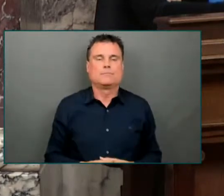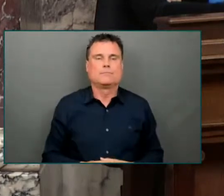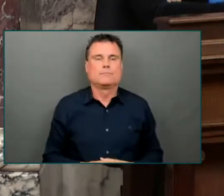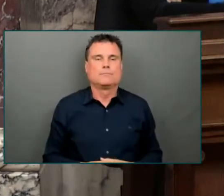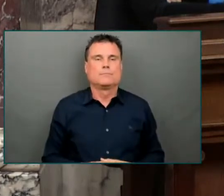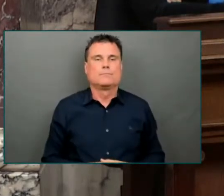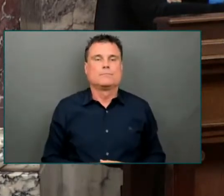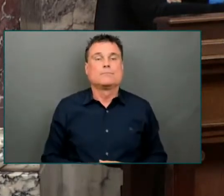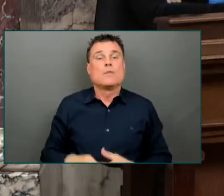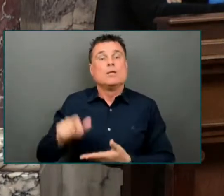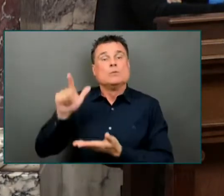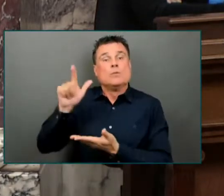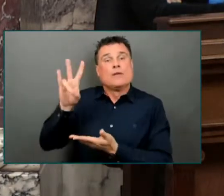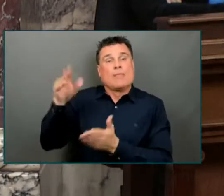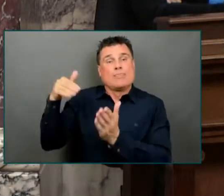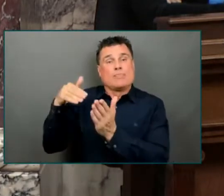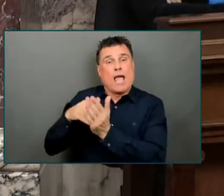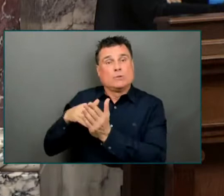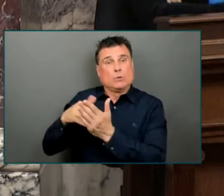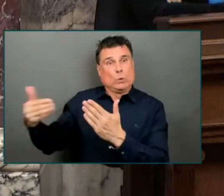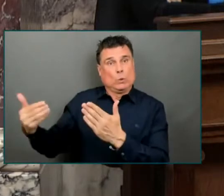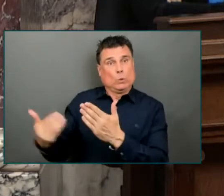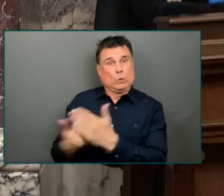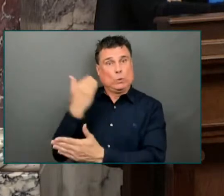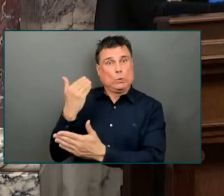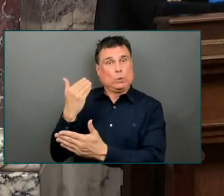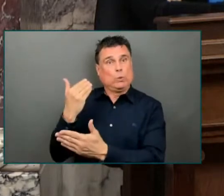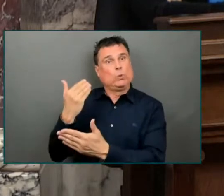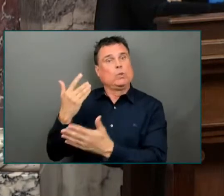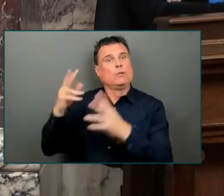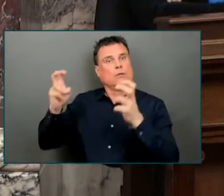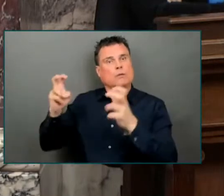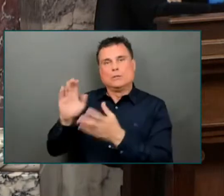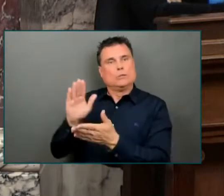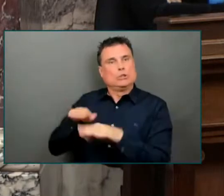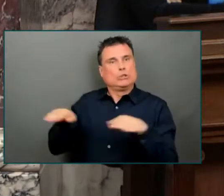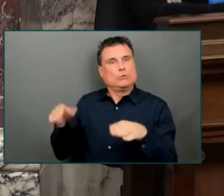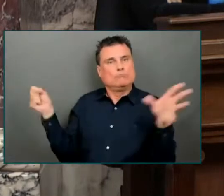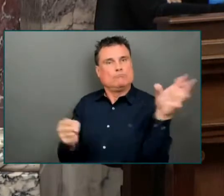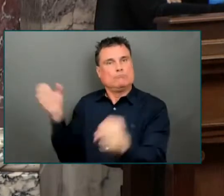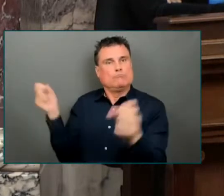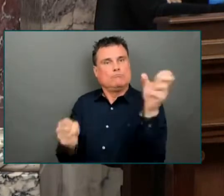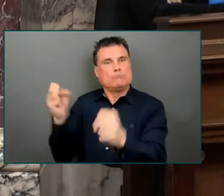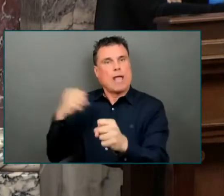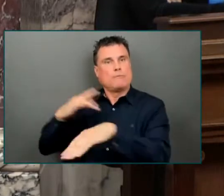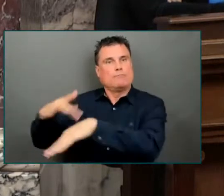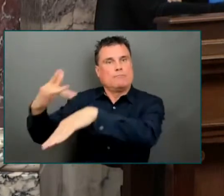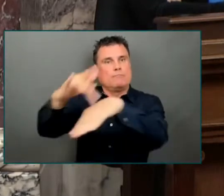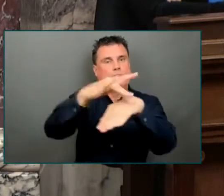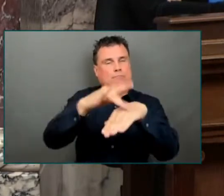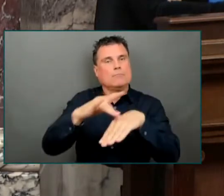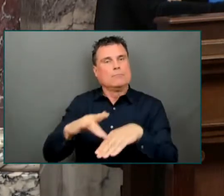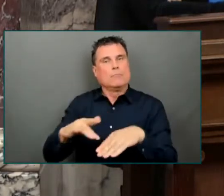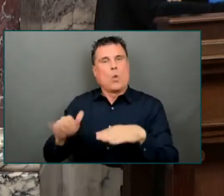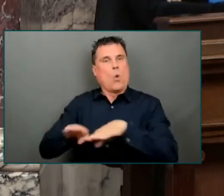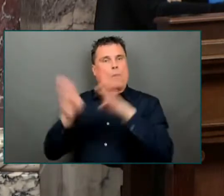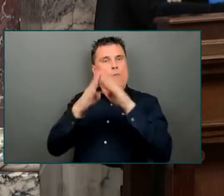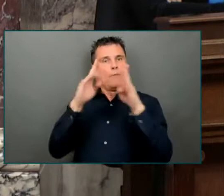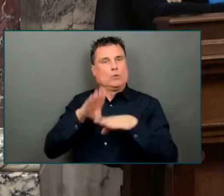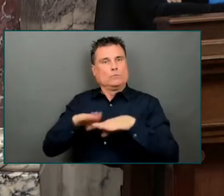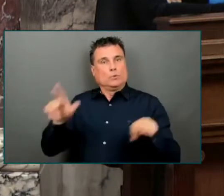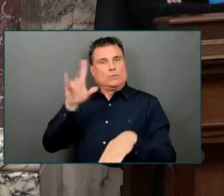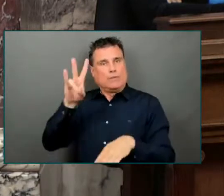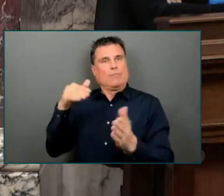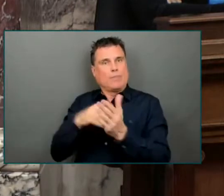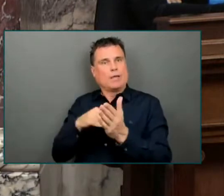Kamloops to Quesnel, Haida Gwaii to Fernie, and Ucluelet to Surrey. We're working hard to make sure that every child in BC gets